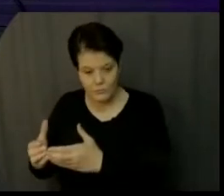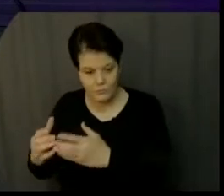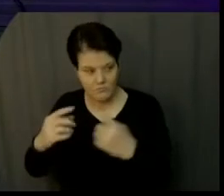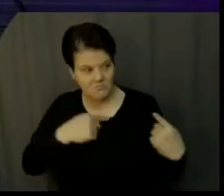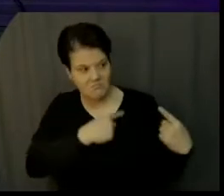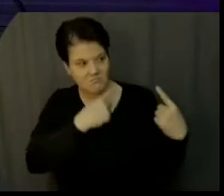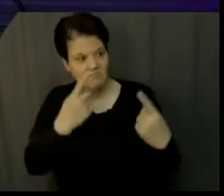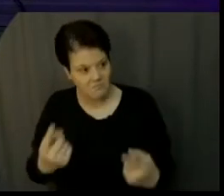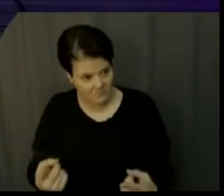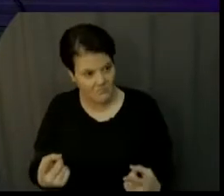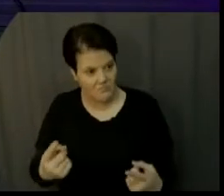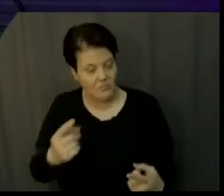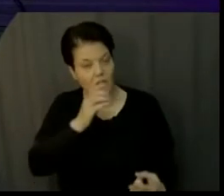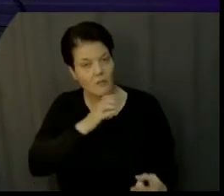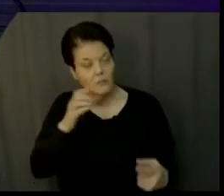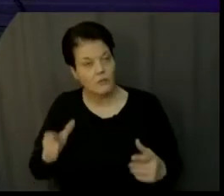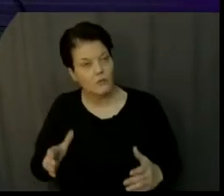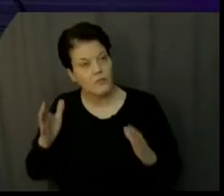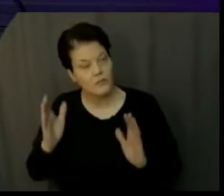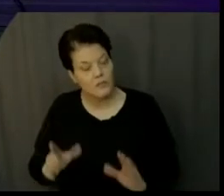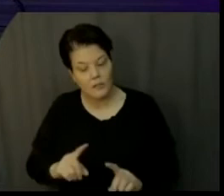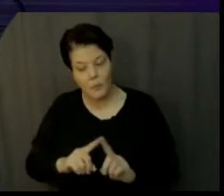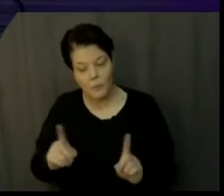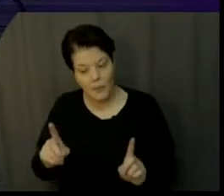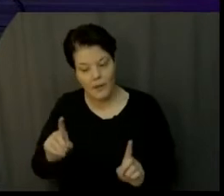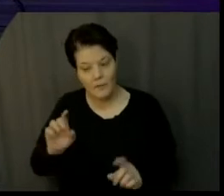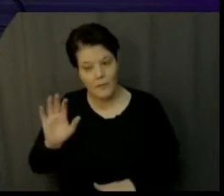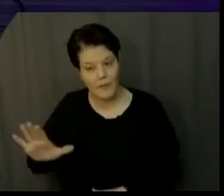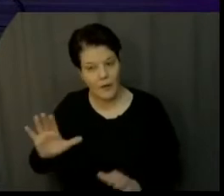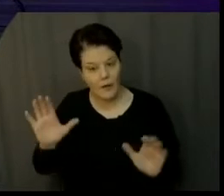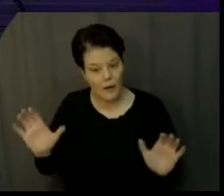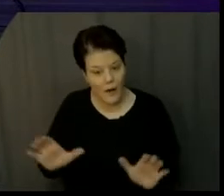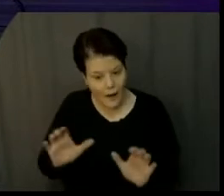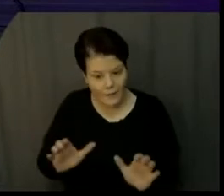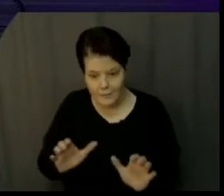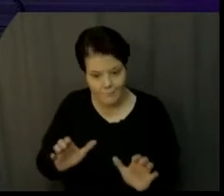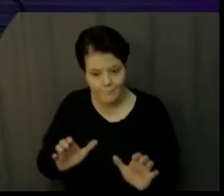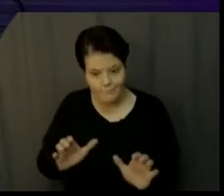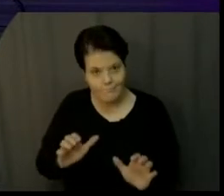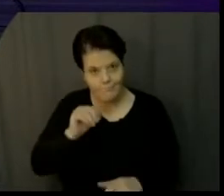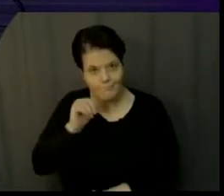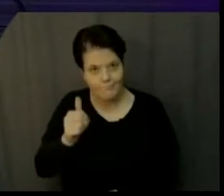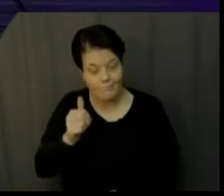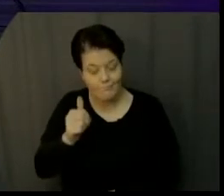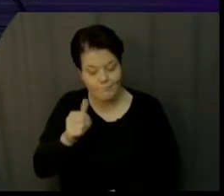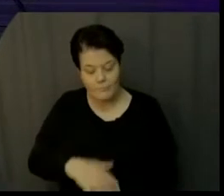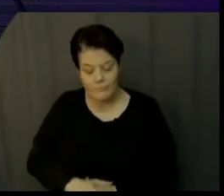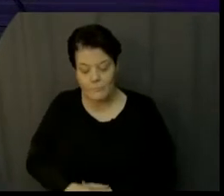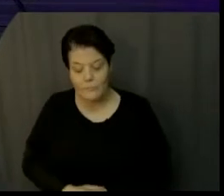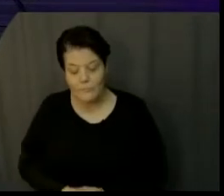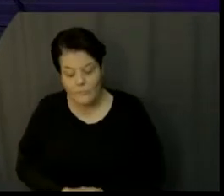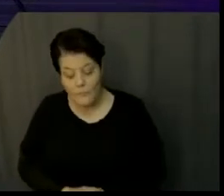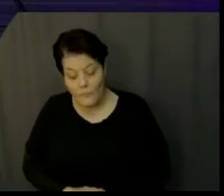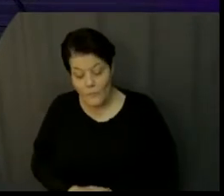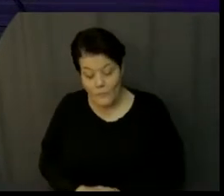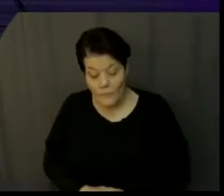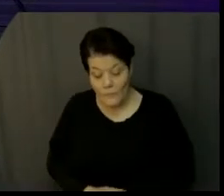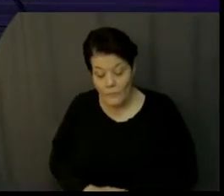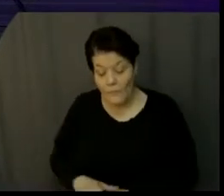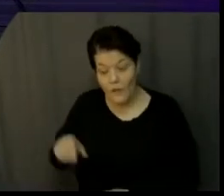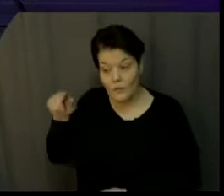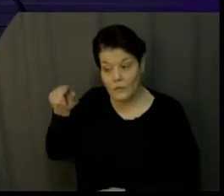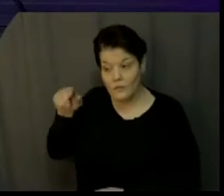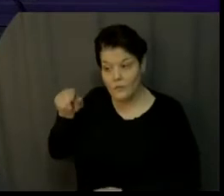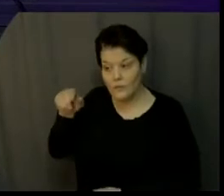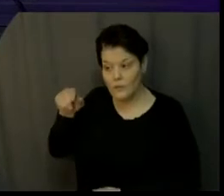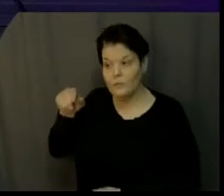And in here in Acts chapter 2, you see that they practiced hospitality, they practiced prayer together,